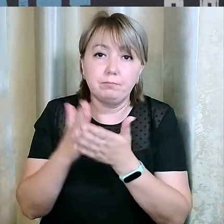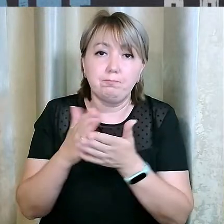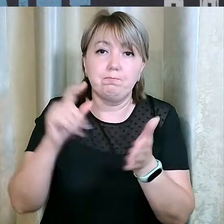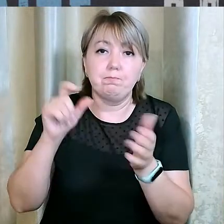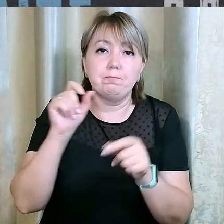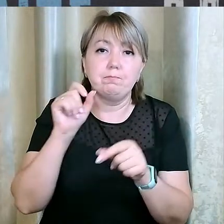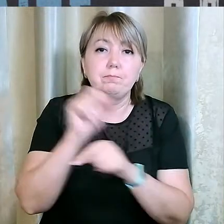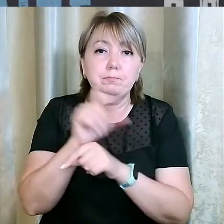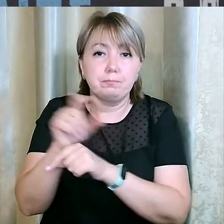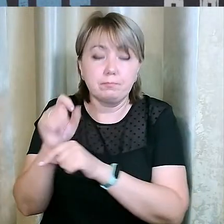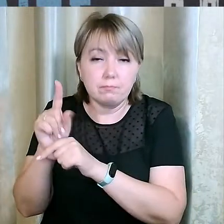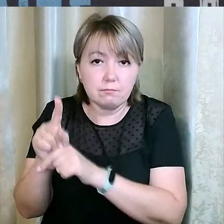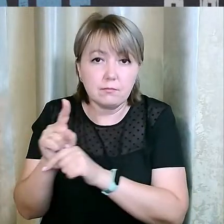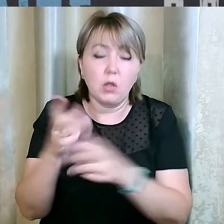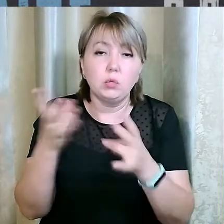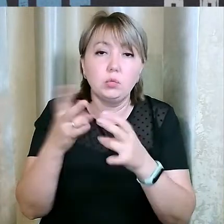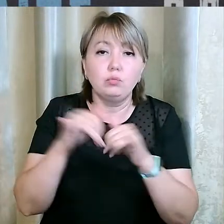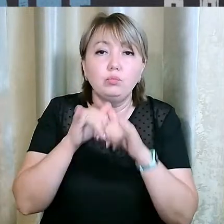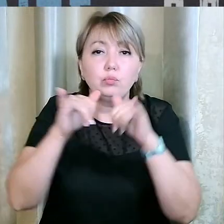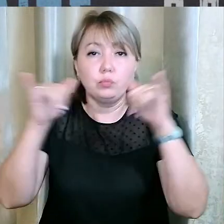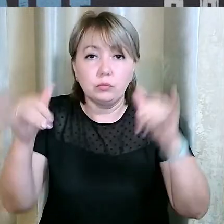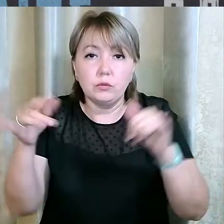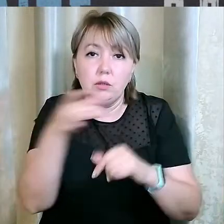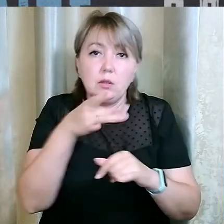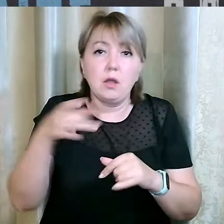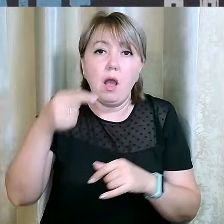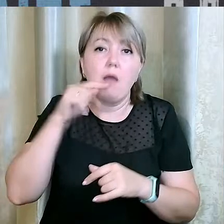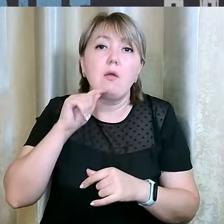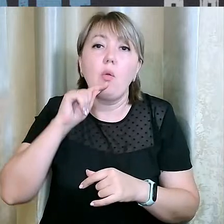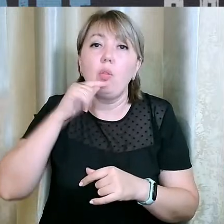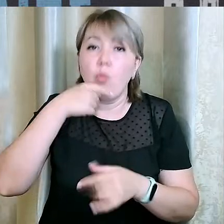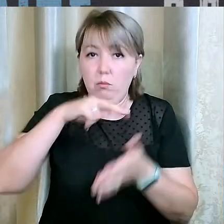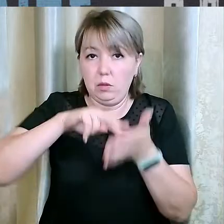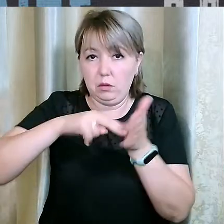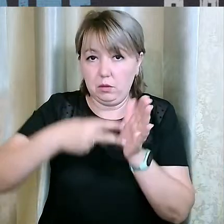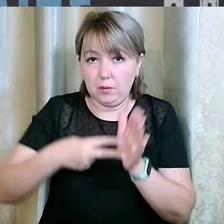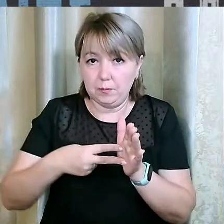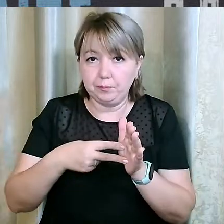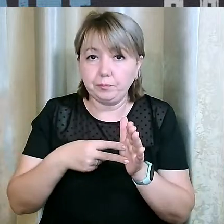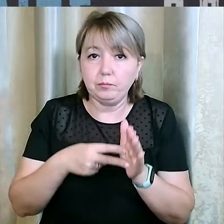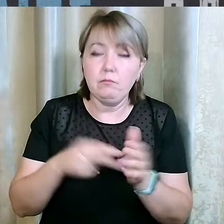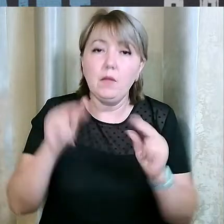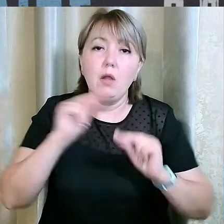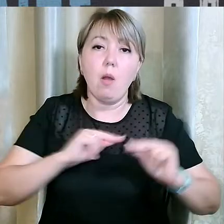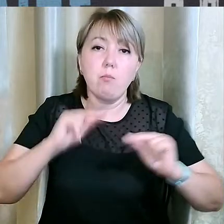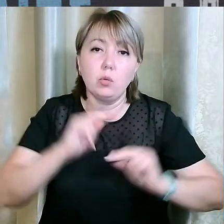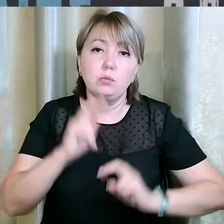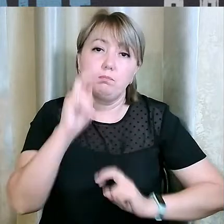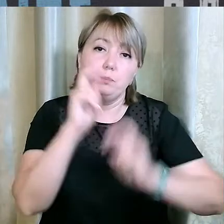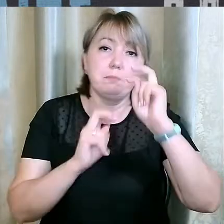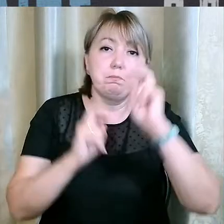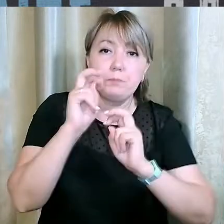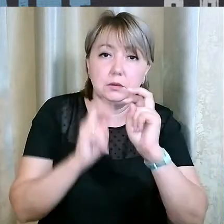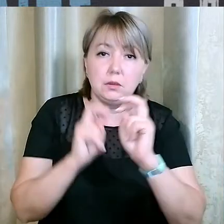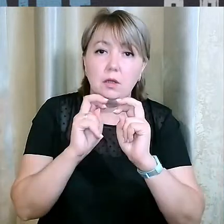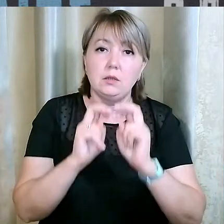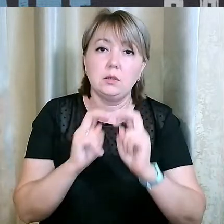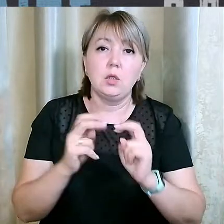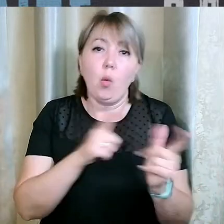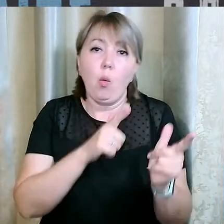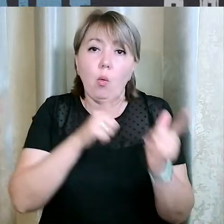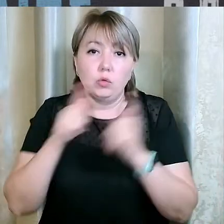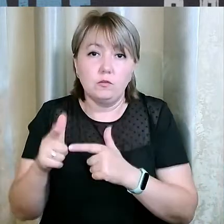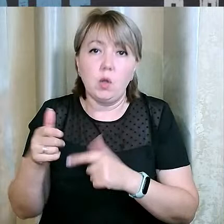home front working for victory. Now there is strategic tasks to develop the regional economy, the activities of